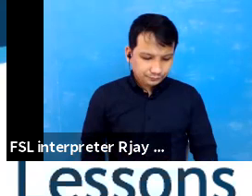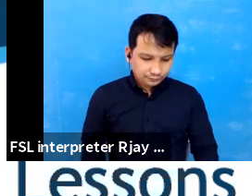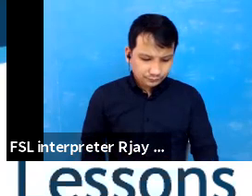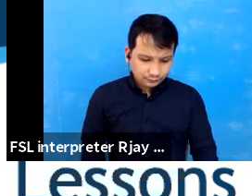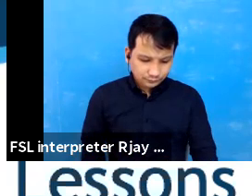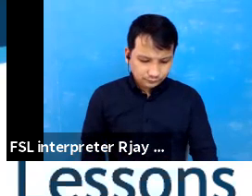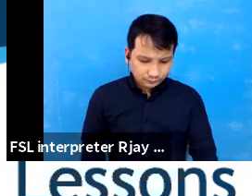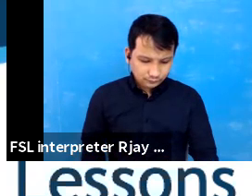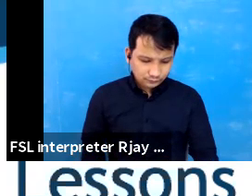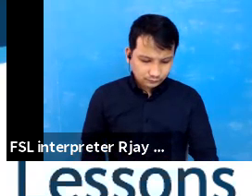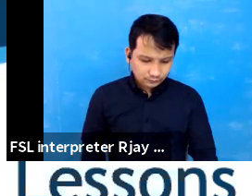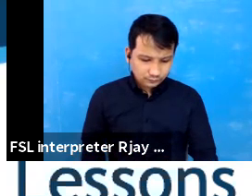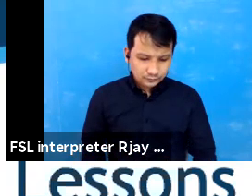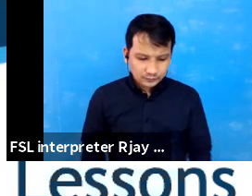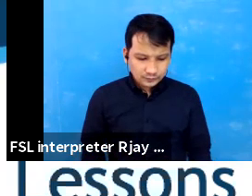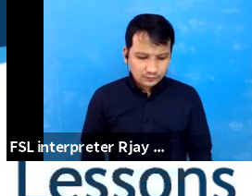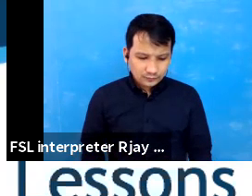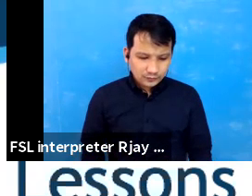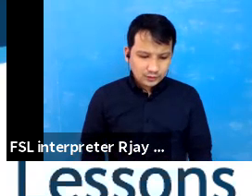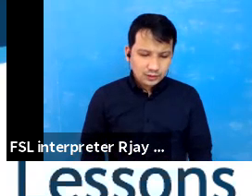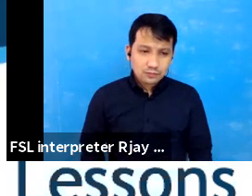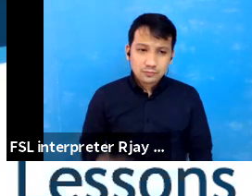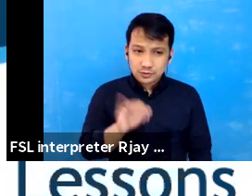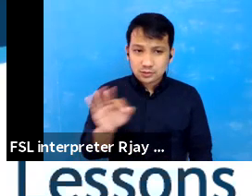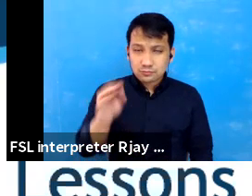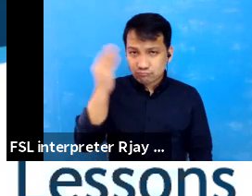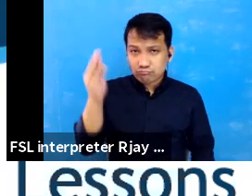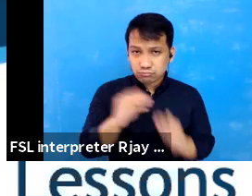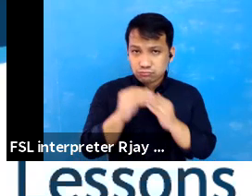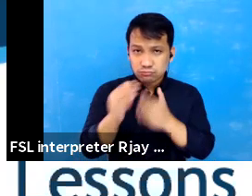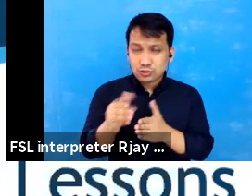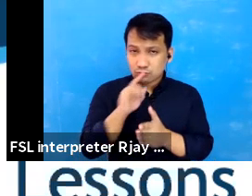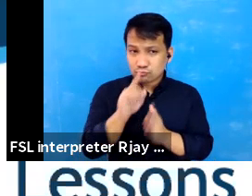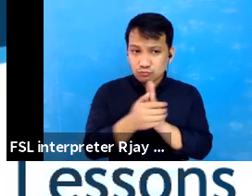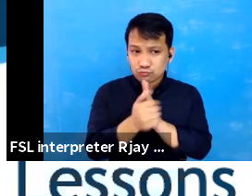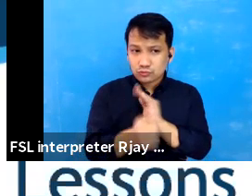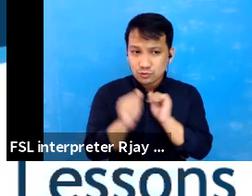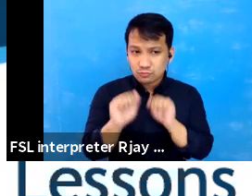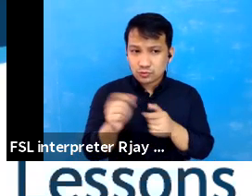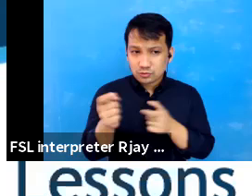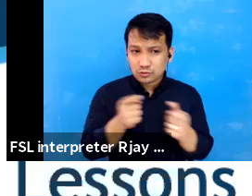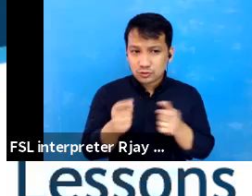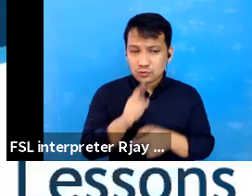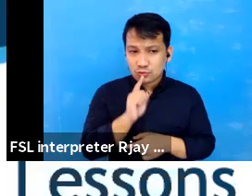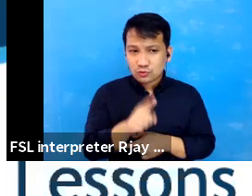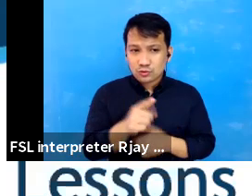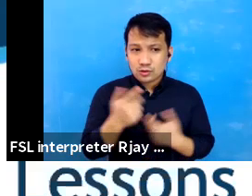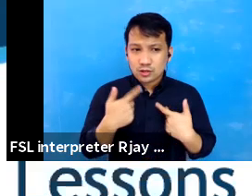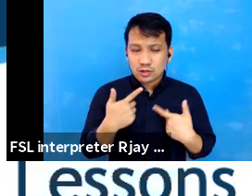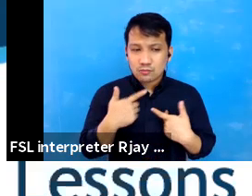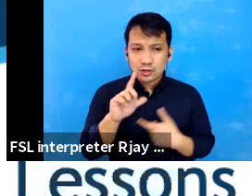Our health change models states that if leaders are competent, they are able to govern and ensure that their